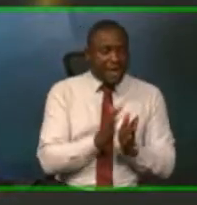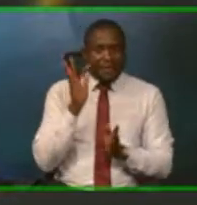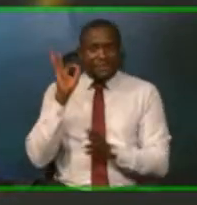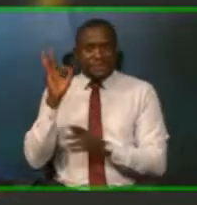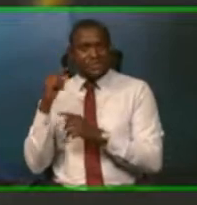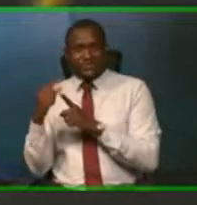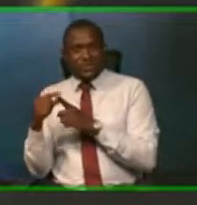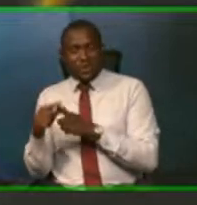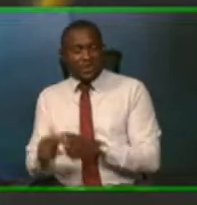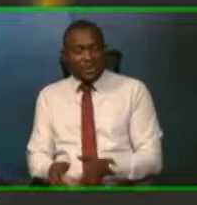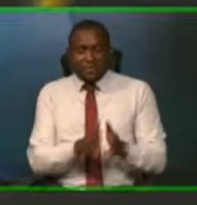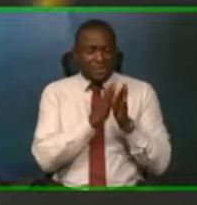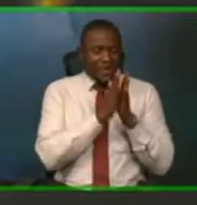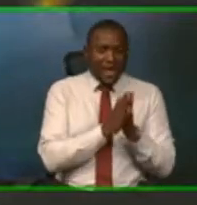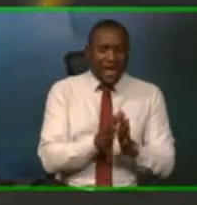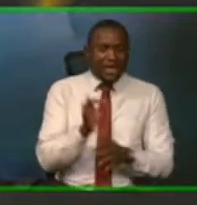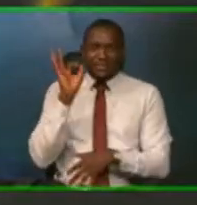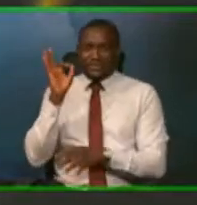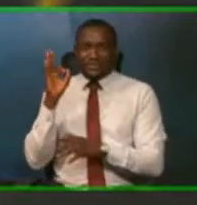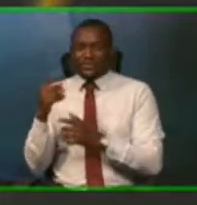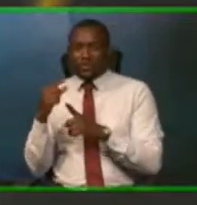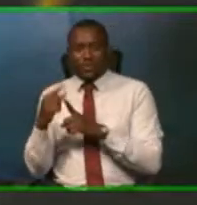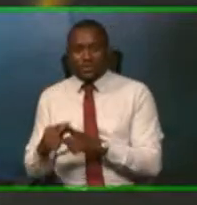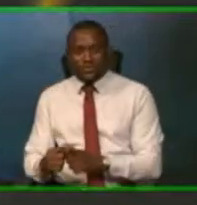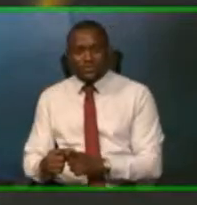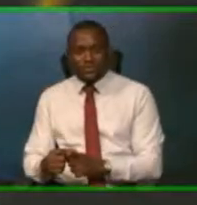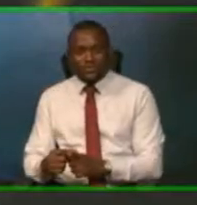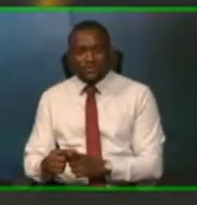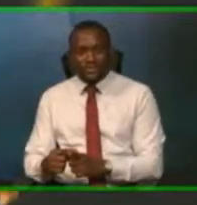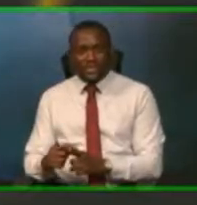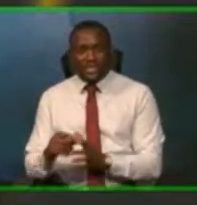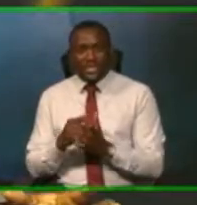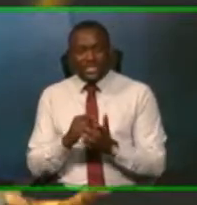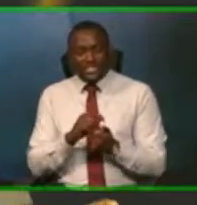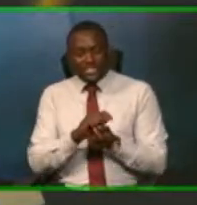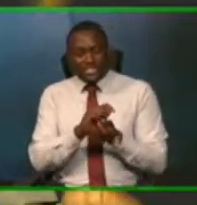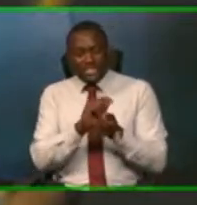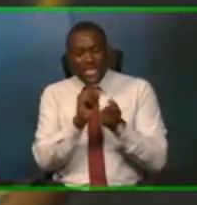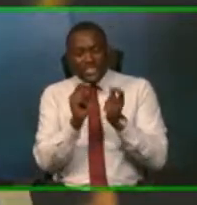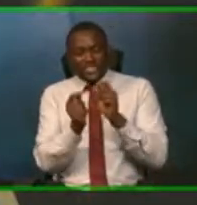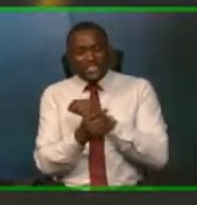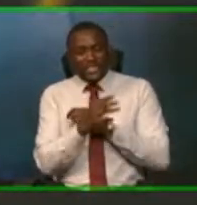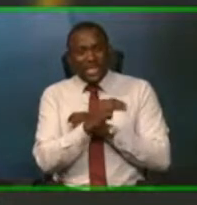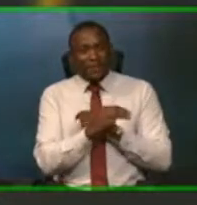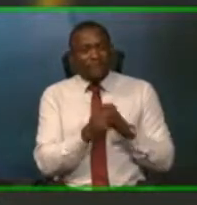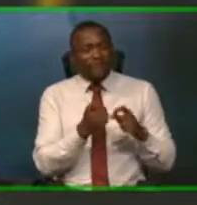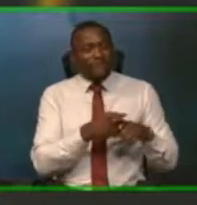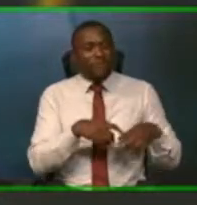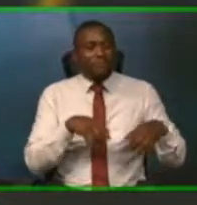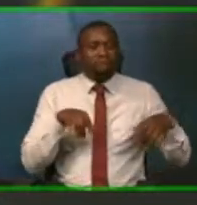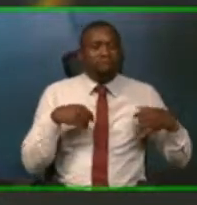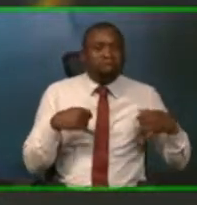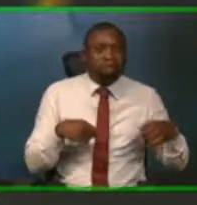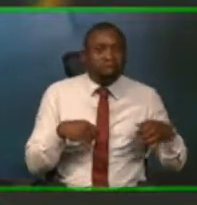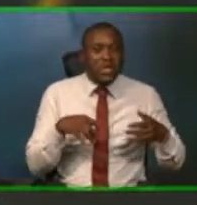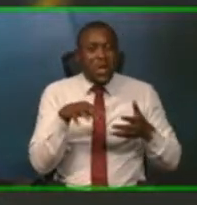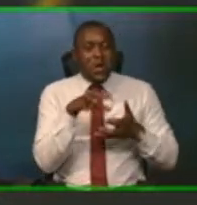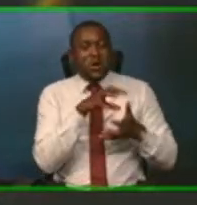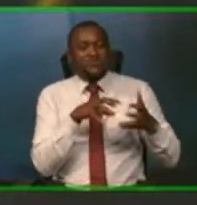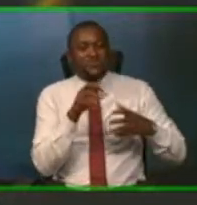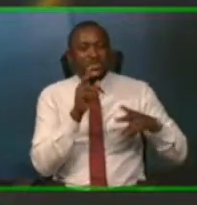word. Prayer and the ministry of the word. It transited these gentlemen from timid,